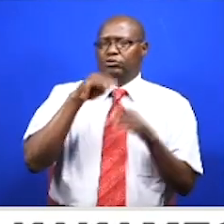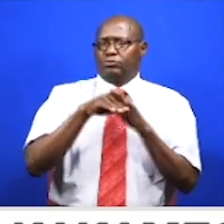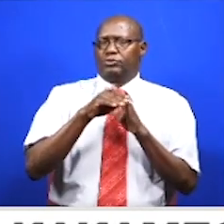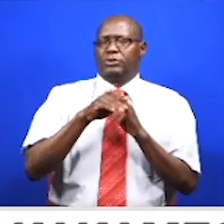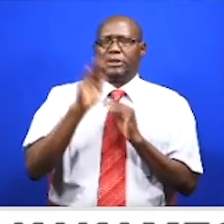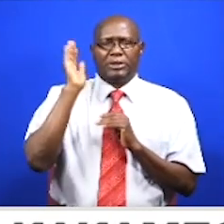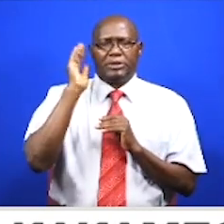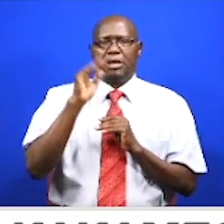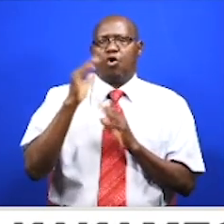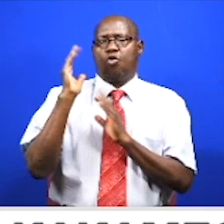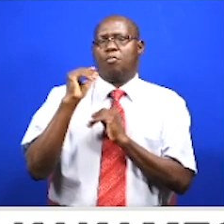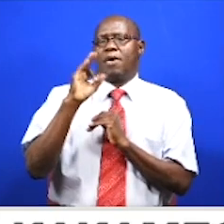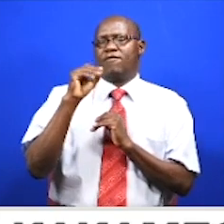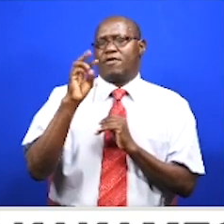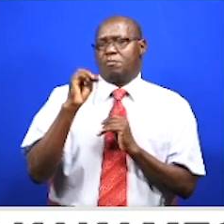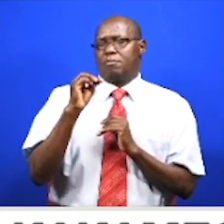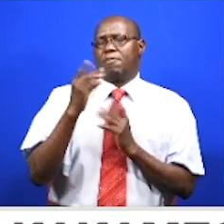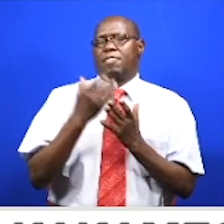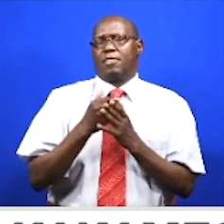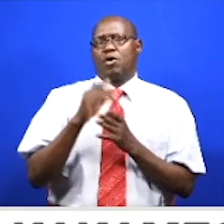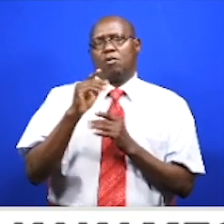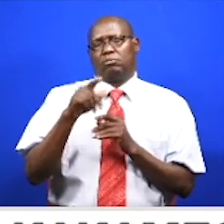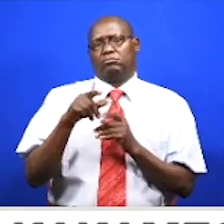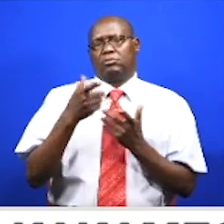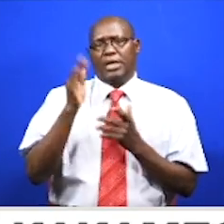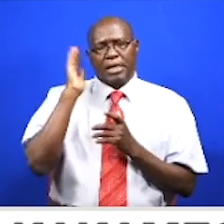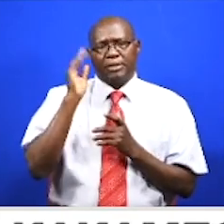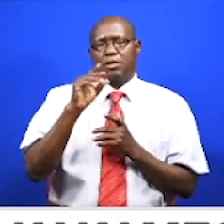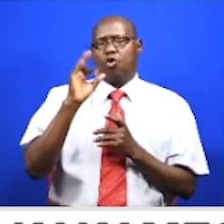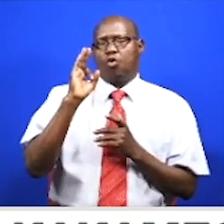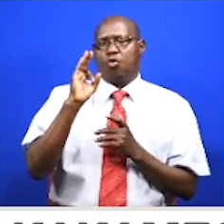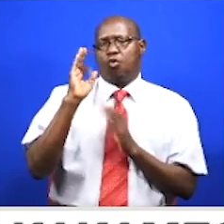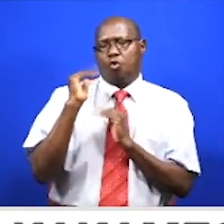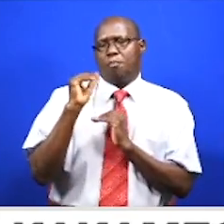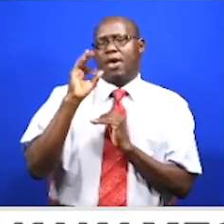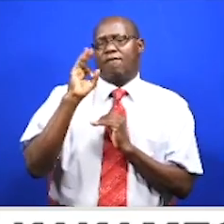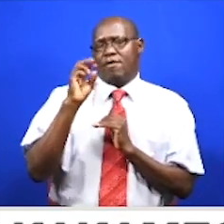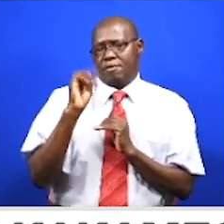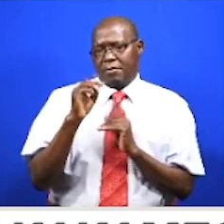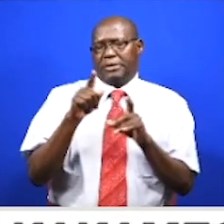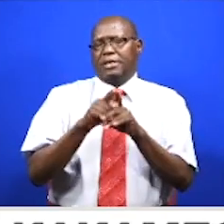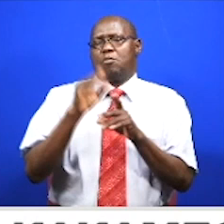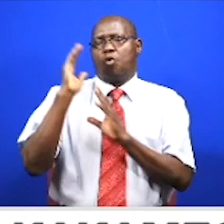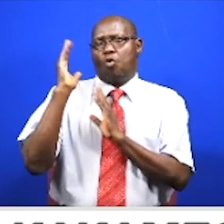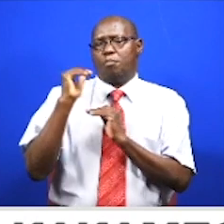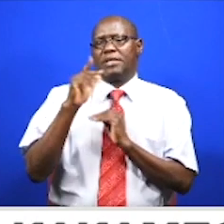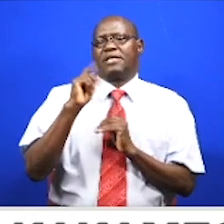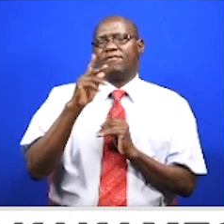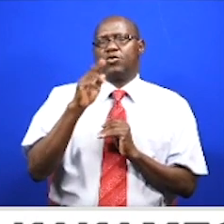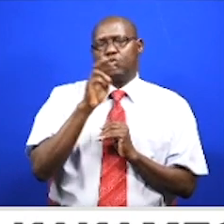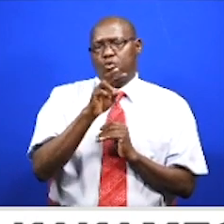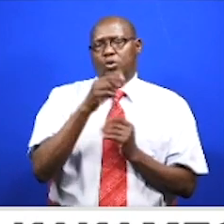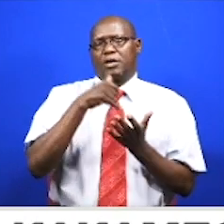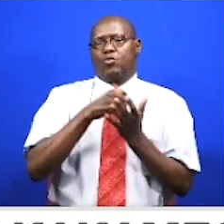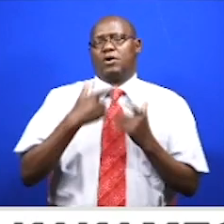encourage everybody to listen, to tune into Hope FM and now Hope TV, where you look and live. The leadership